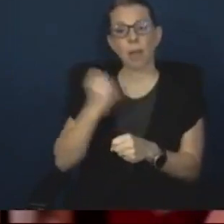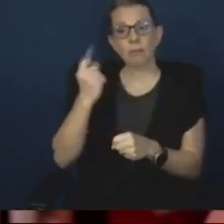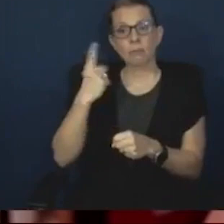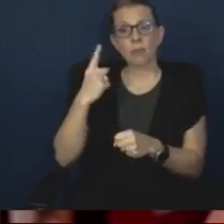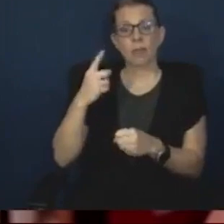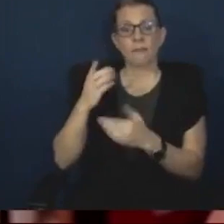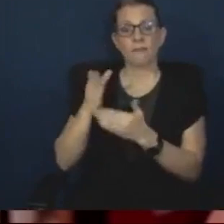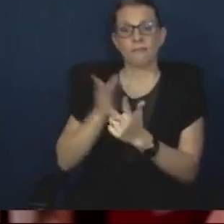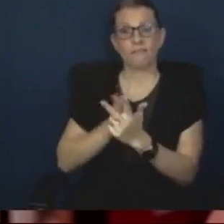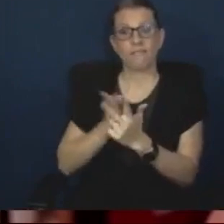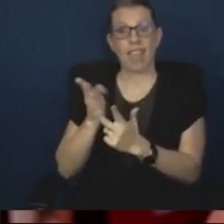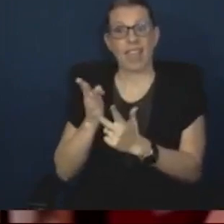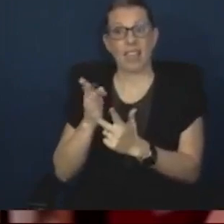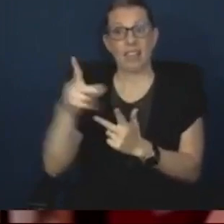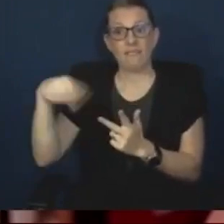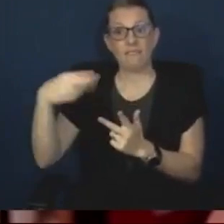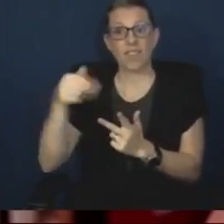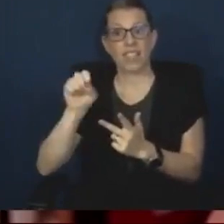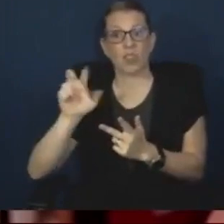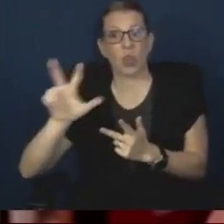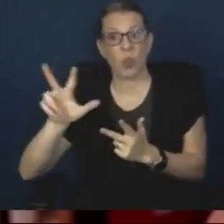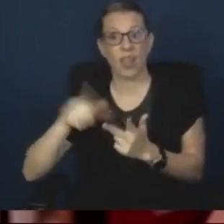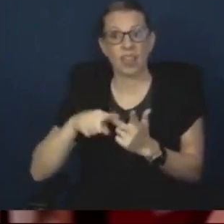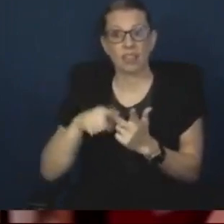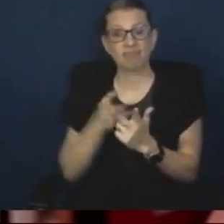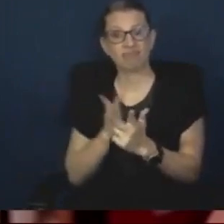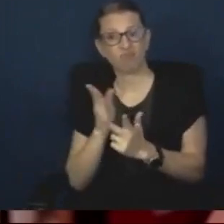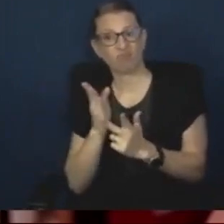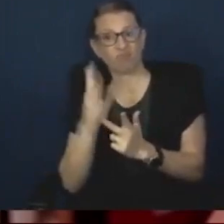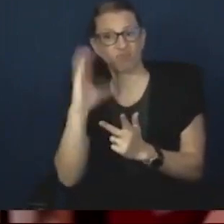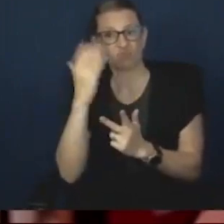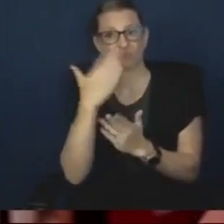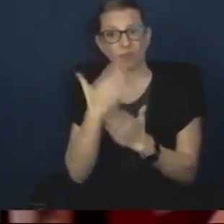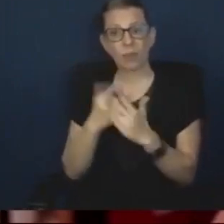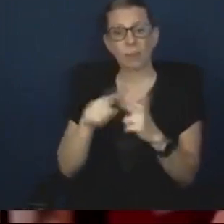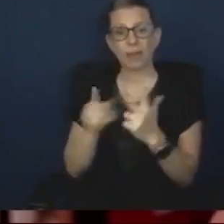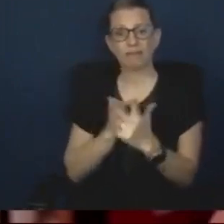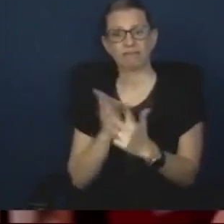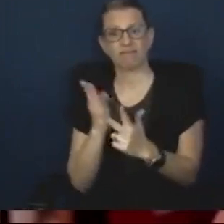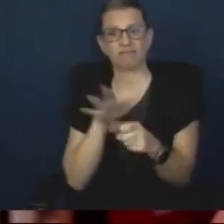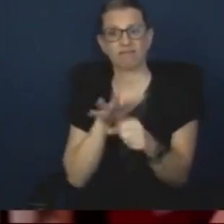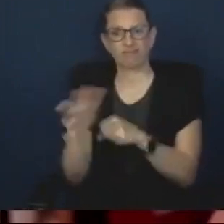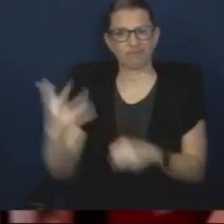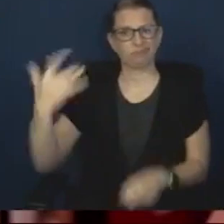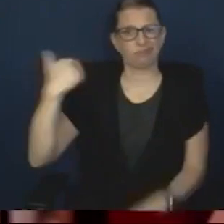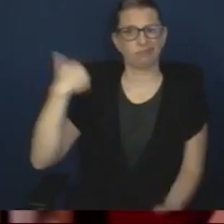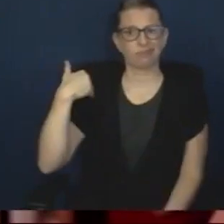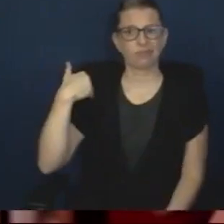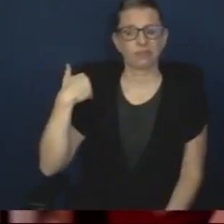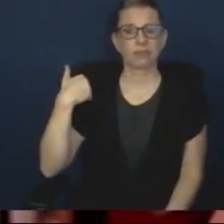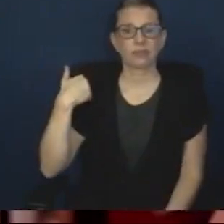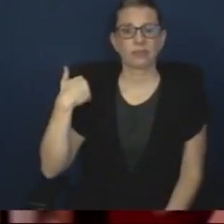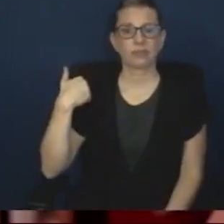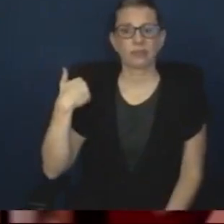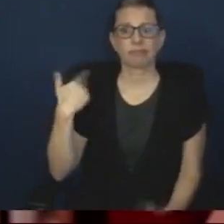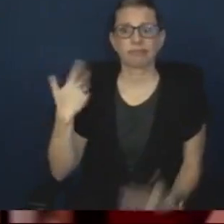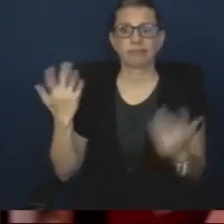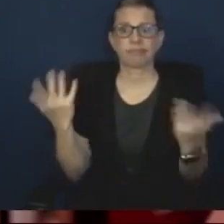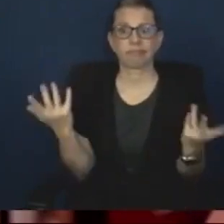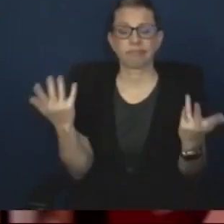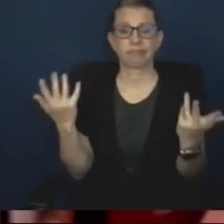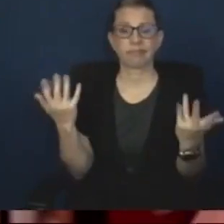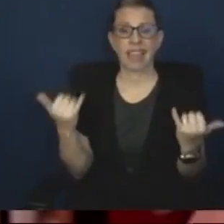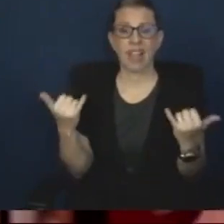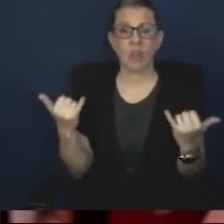three also looked very good, but the phase three was completed some time ago. And where are we? Well, apparently